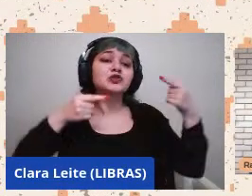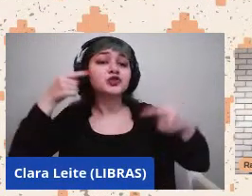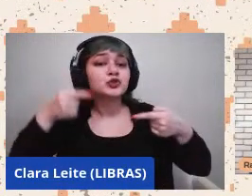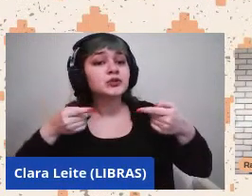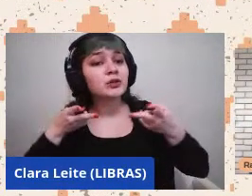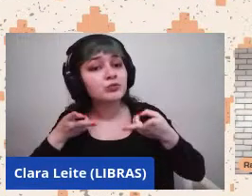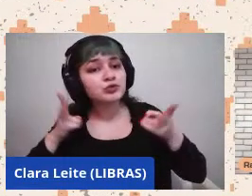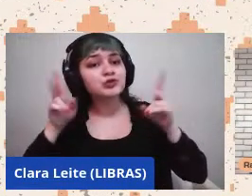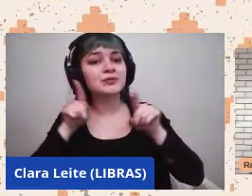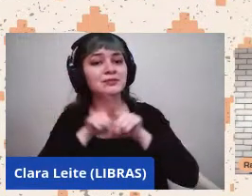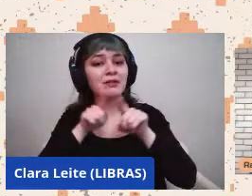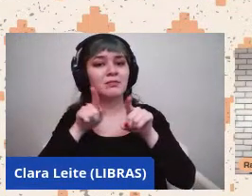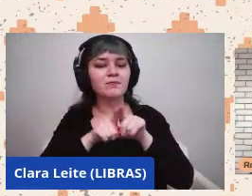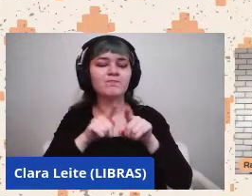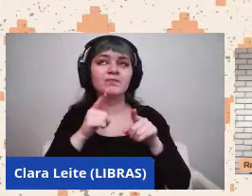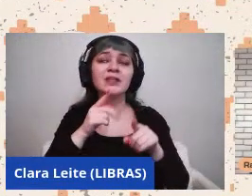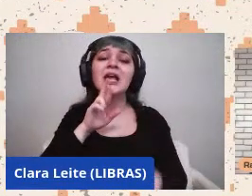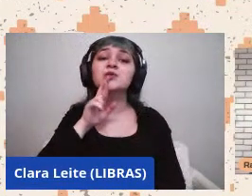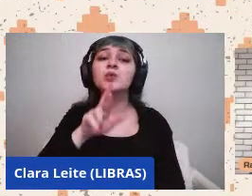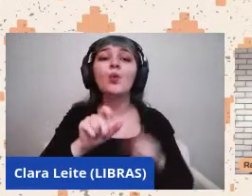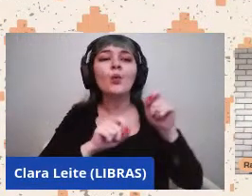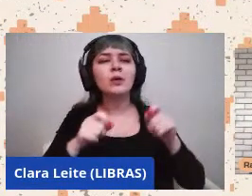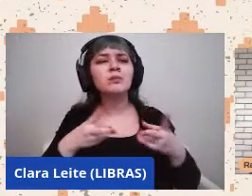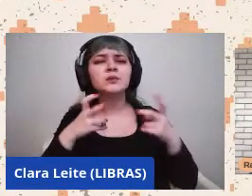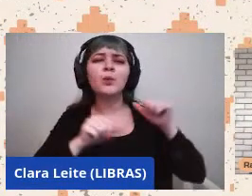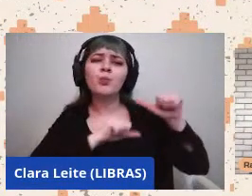And I think as a result of these, we've seen a change in